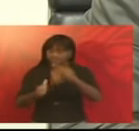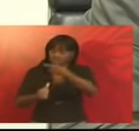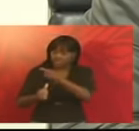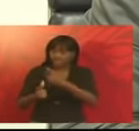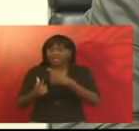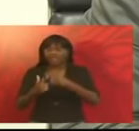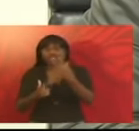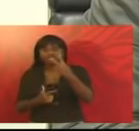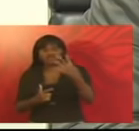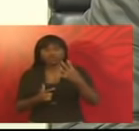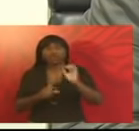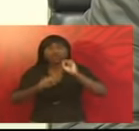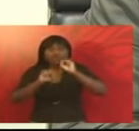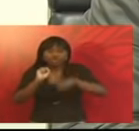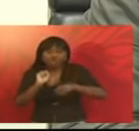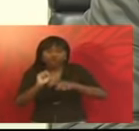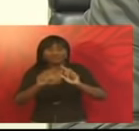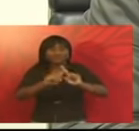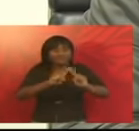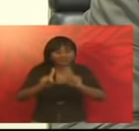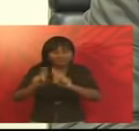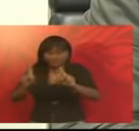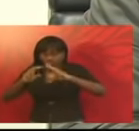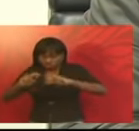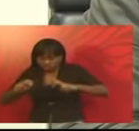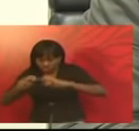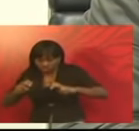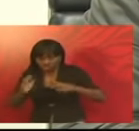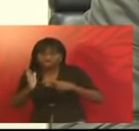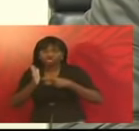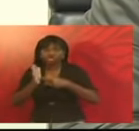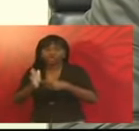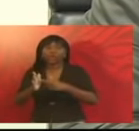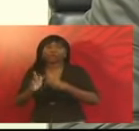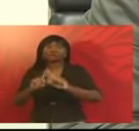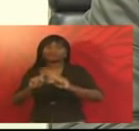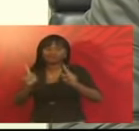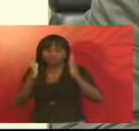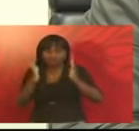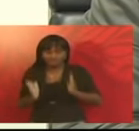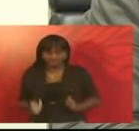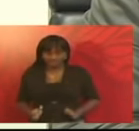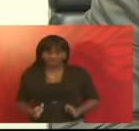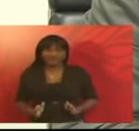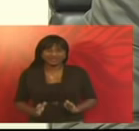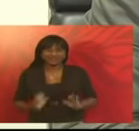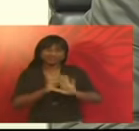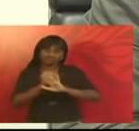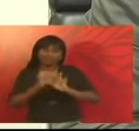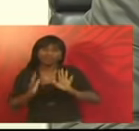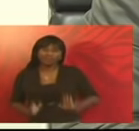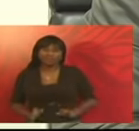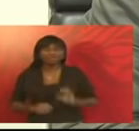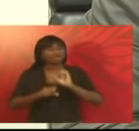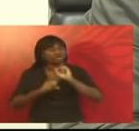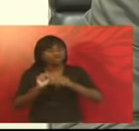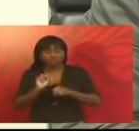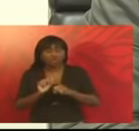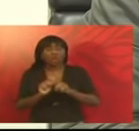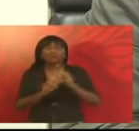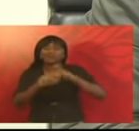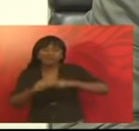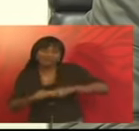of research gave a slightly different set of guidelines for the timing for the two different vaccines. So it's all research based, and